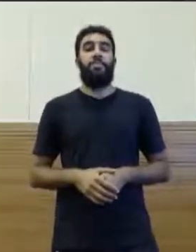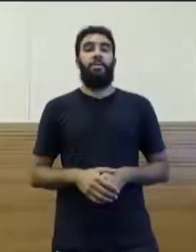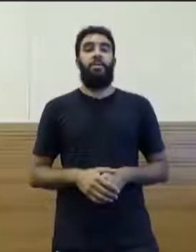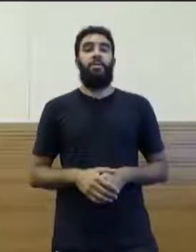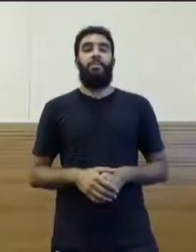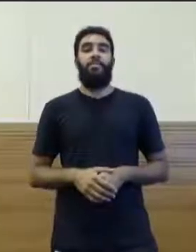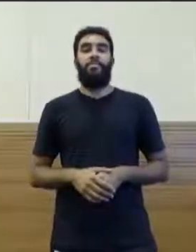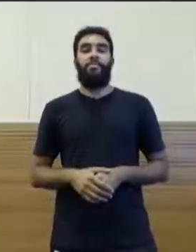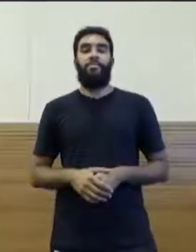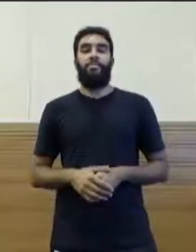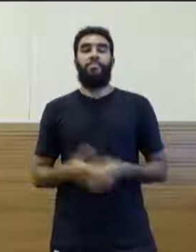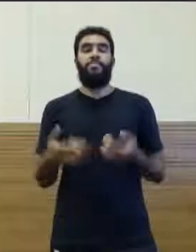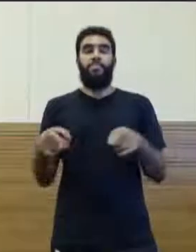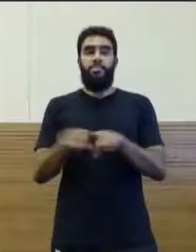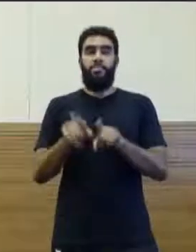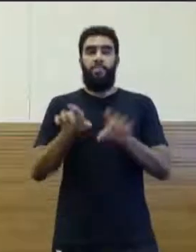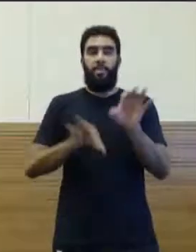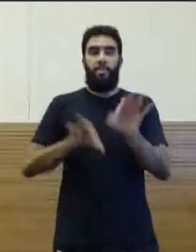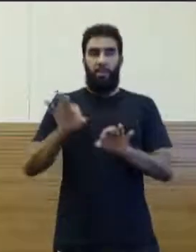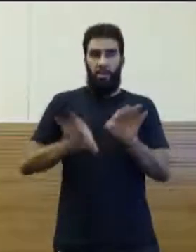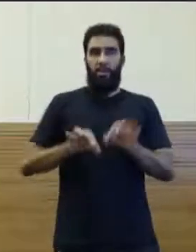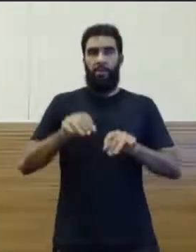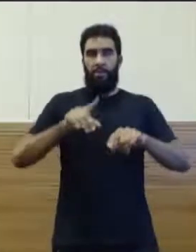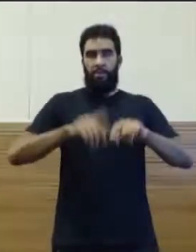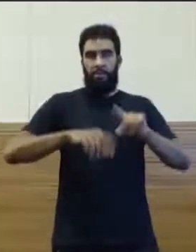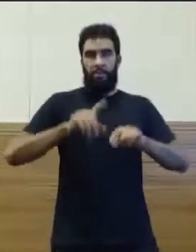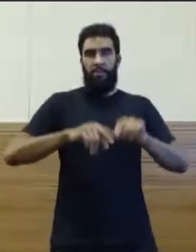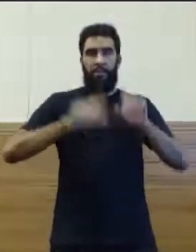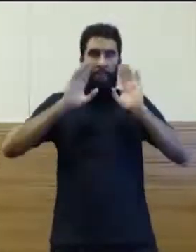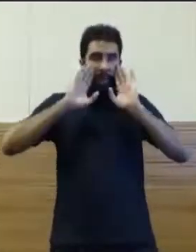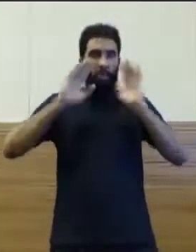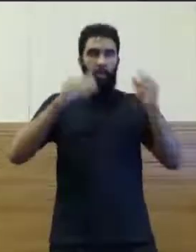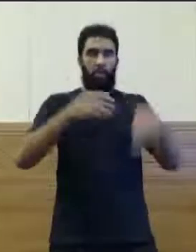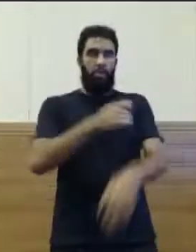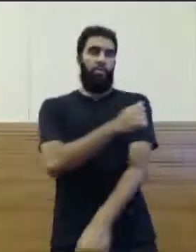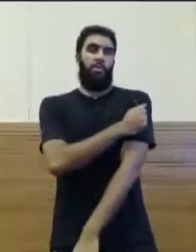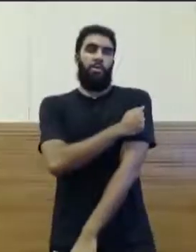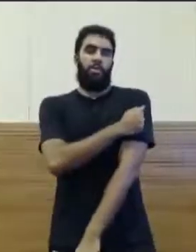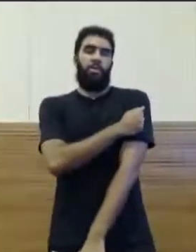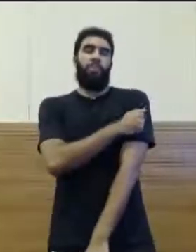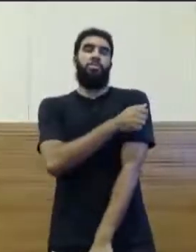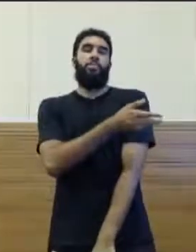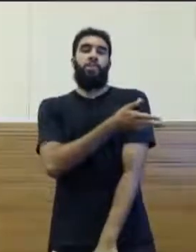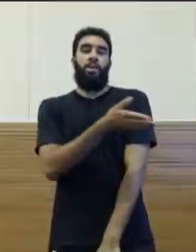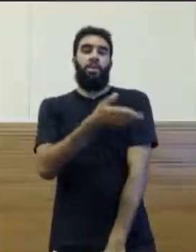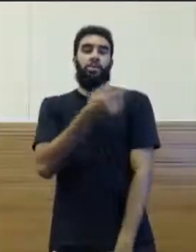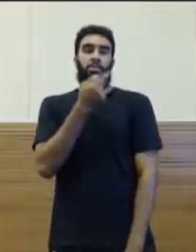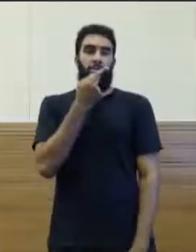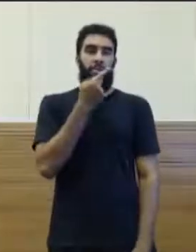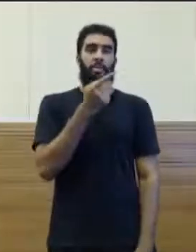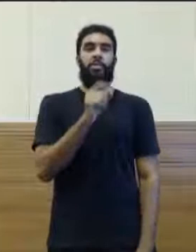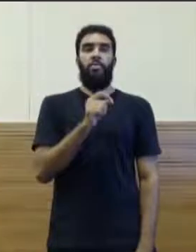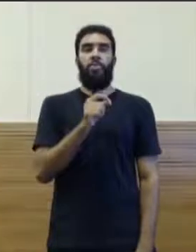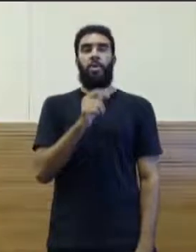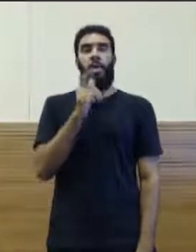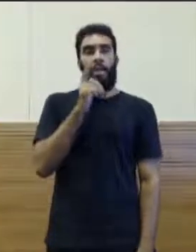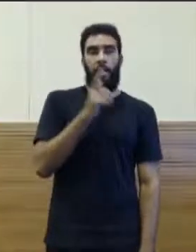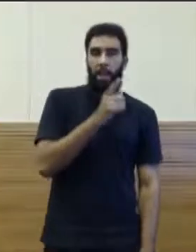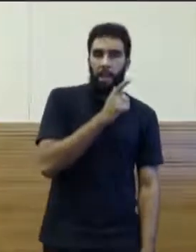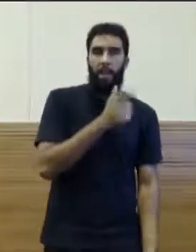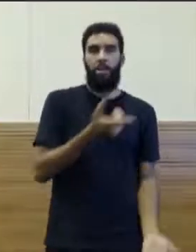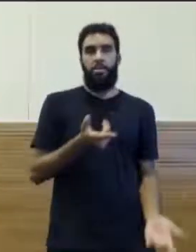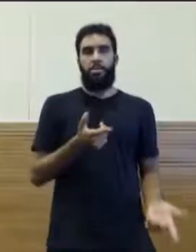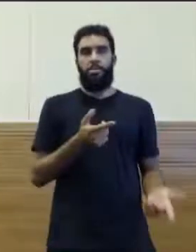those. And also elaborated materials directed to students that